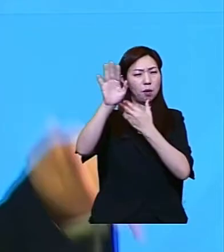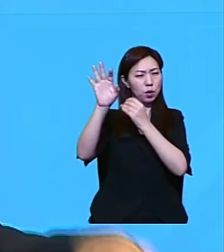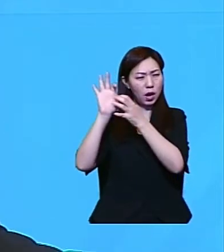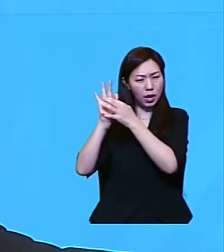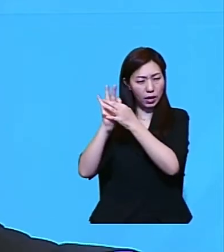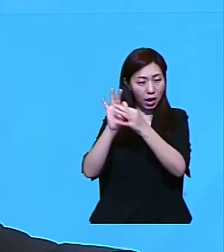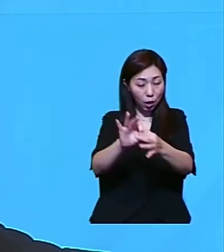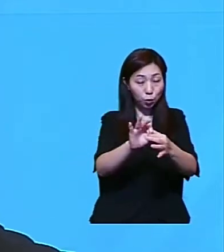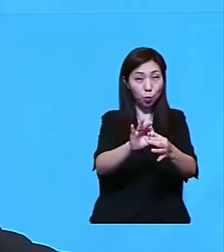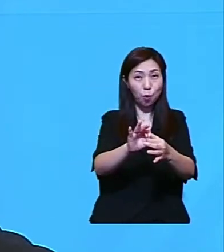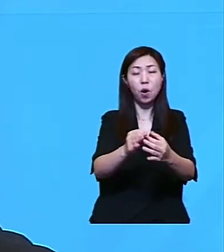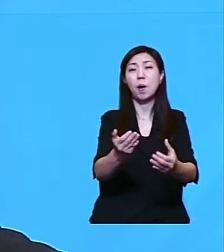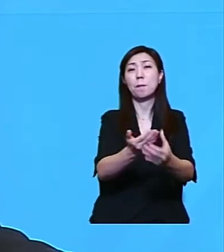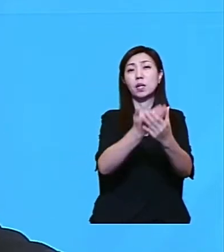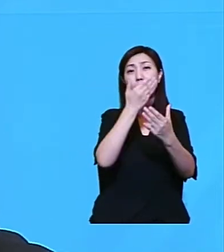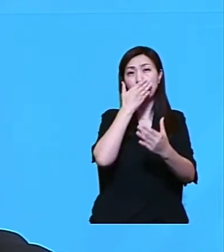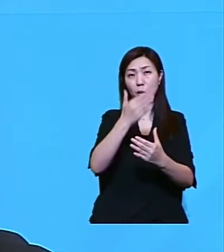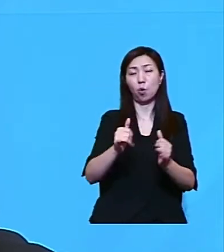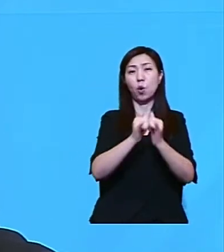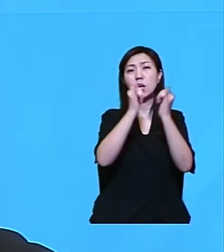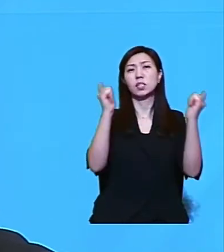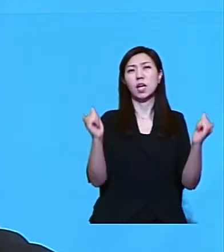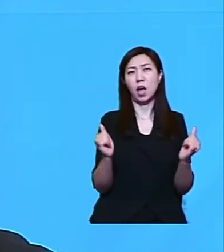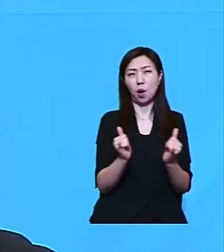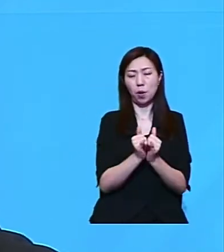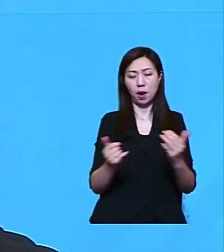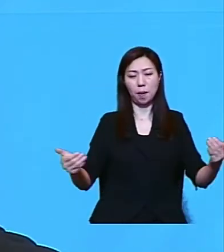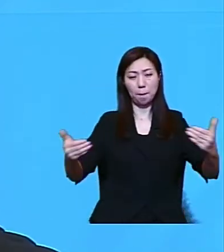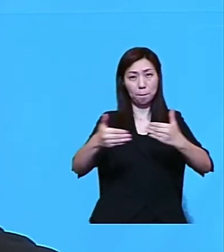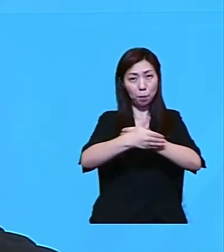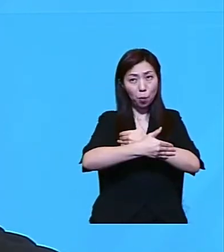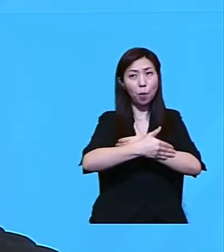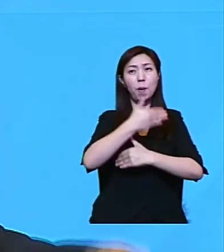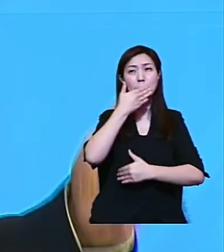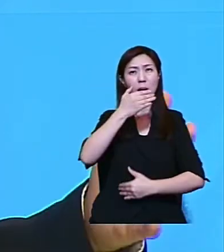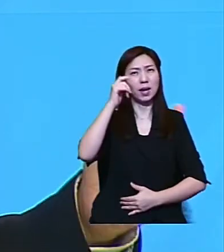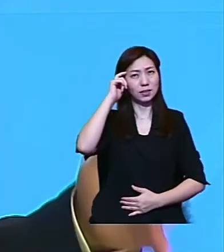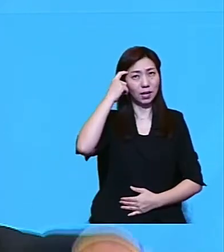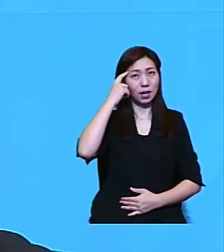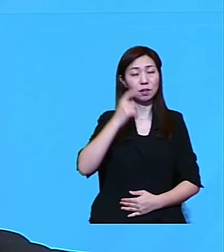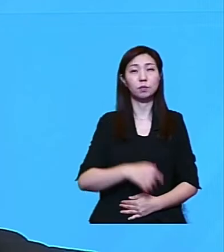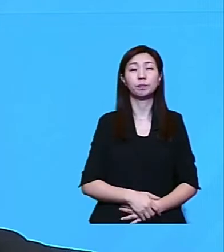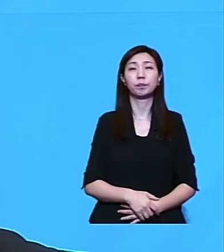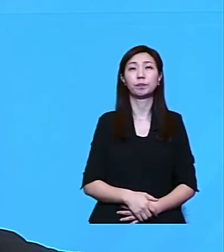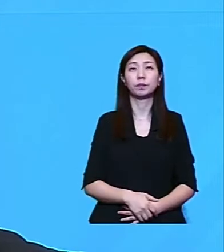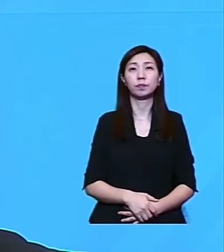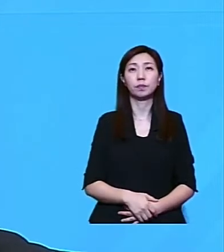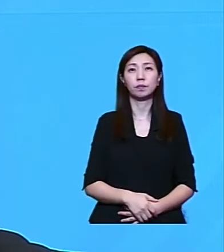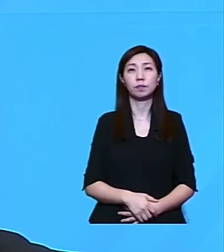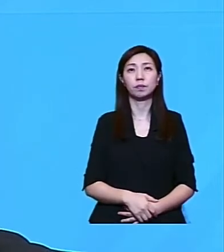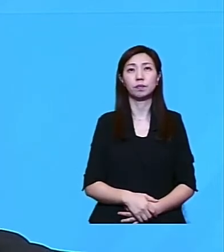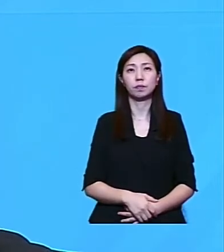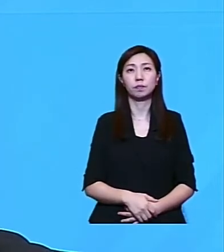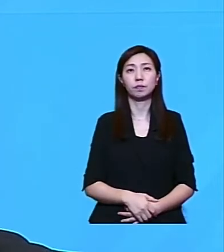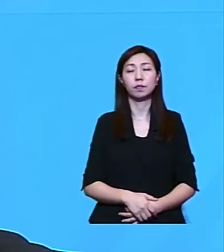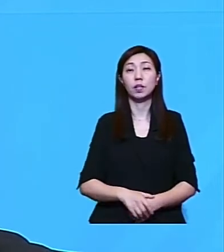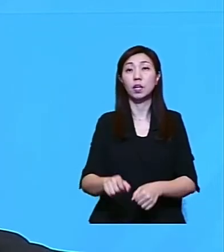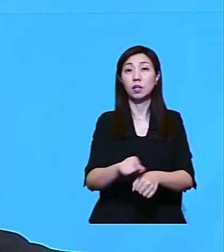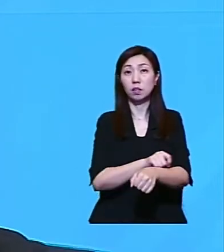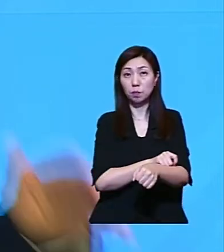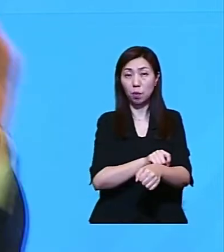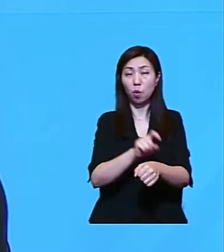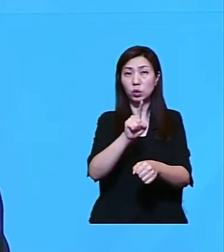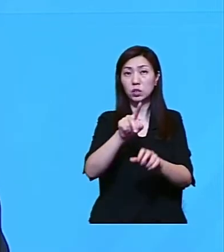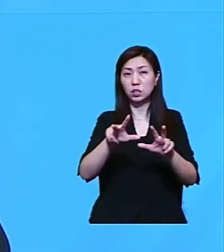that as very much a part of green growth. And yes, particularly in light of the COVID pandemic and green